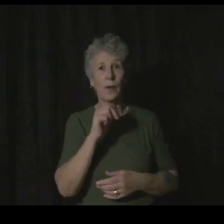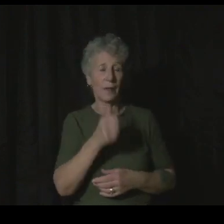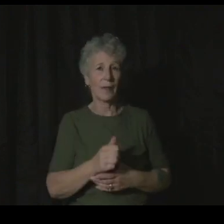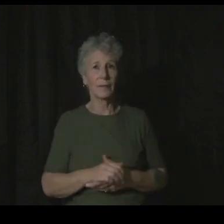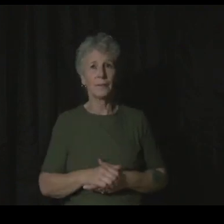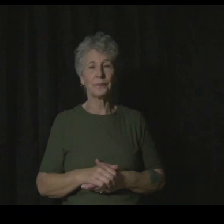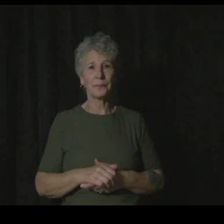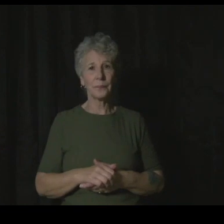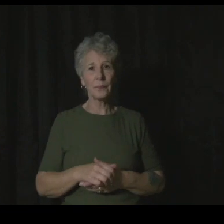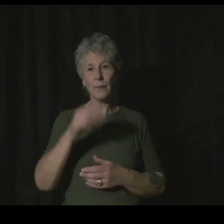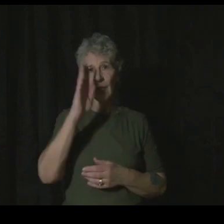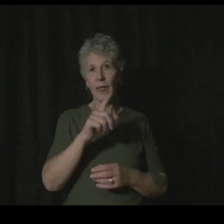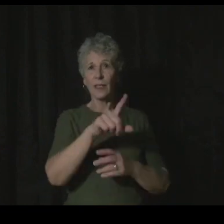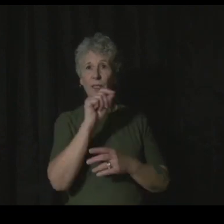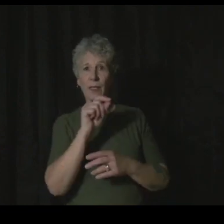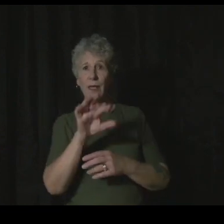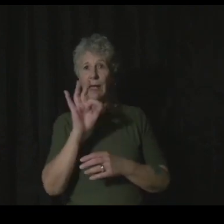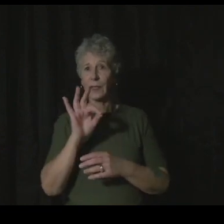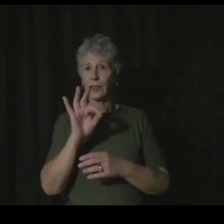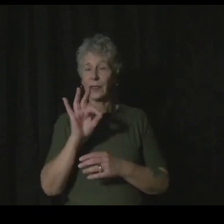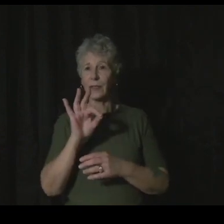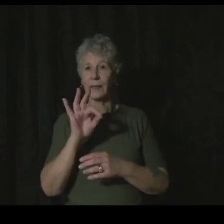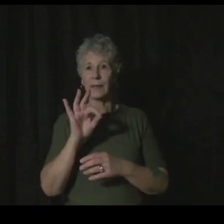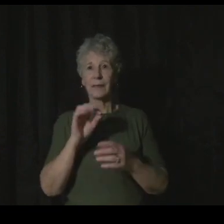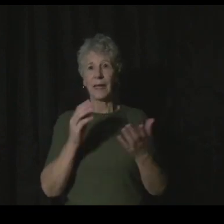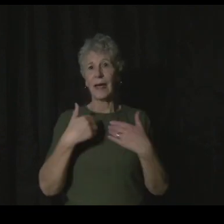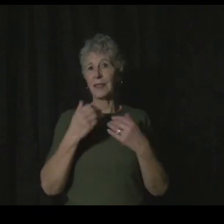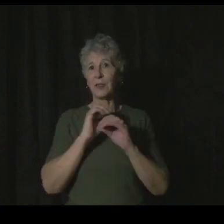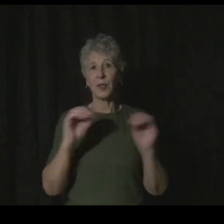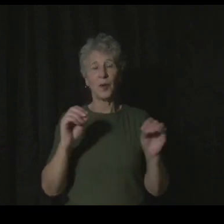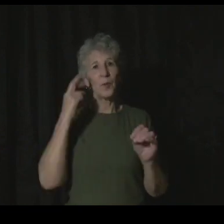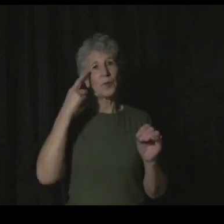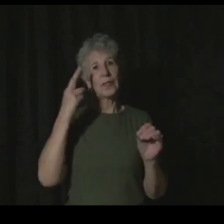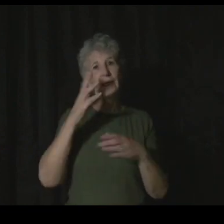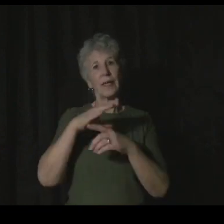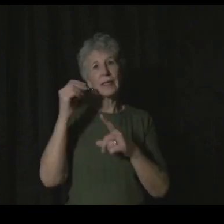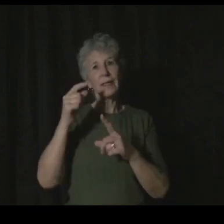Underscore this, God's election is unconditional.